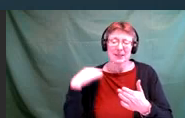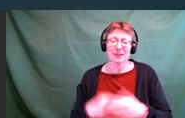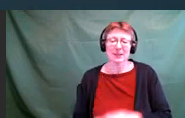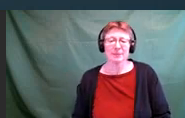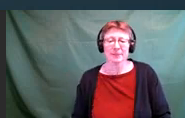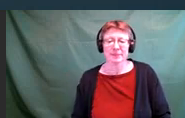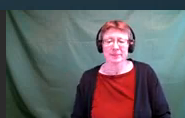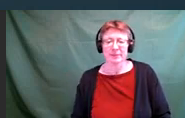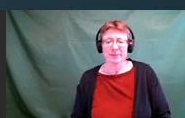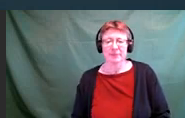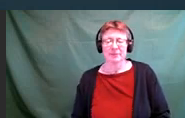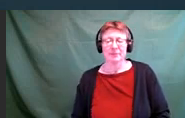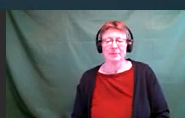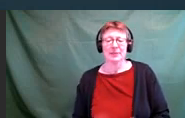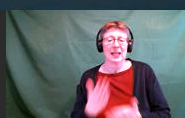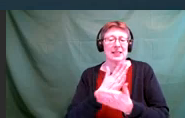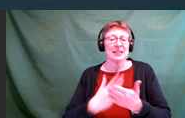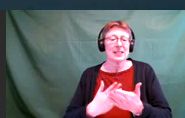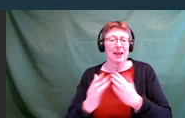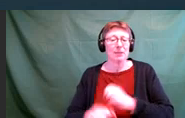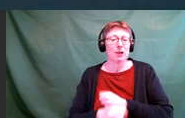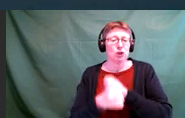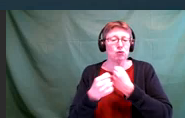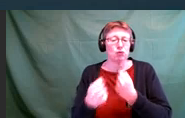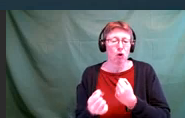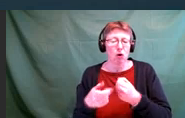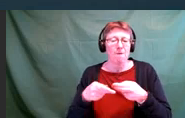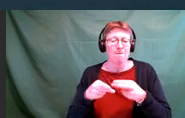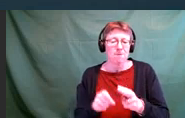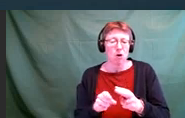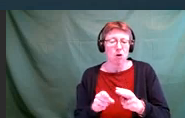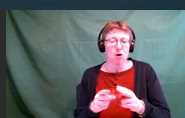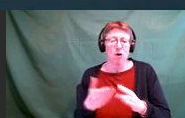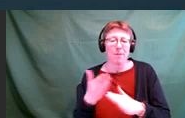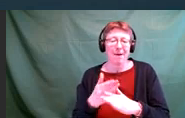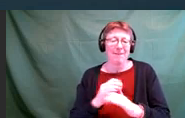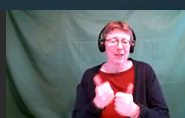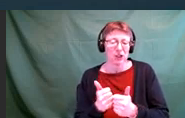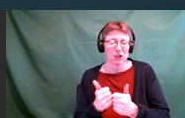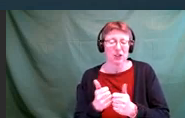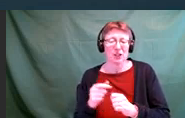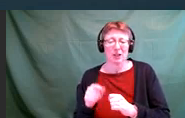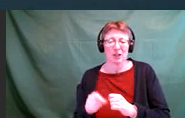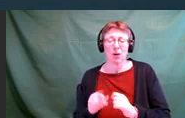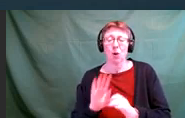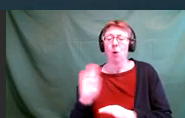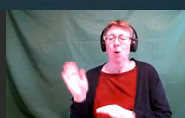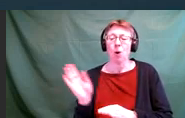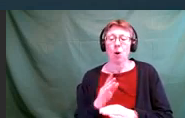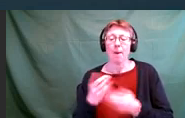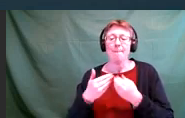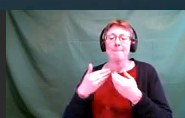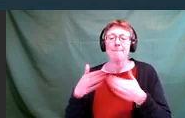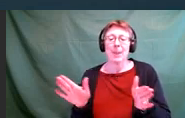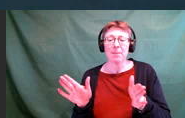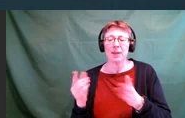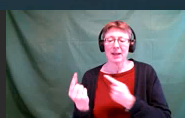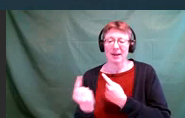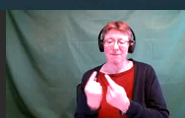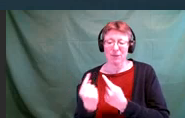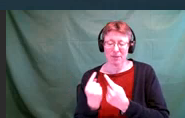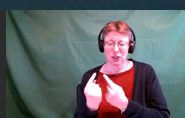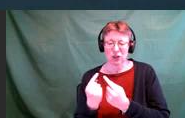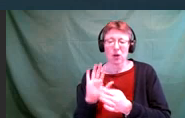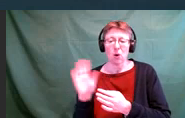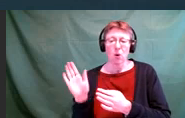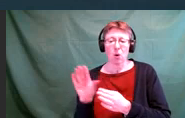We have semi-strong form efficiency, where it's based on all public information and public knowledge being